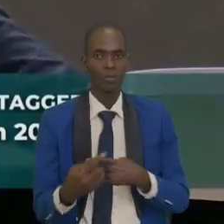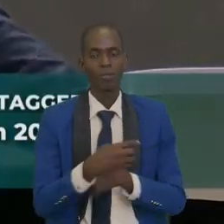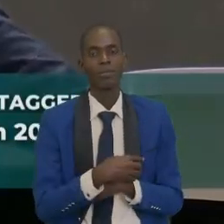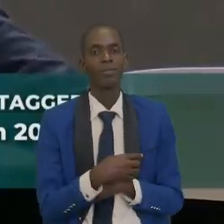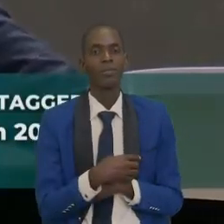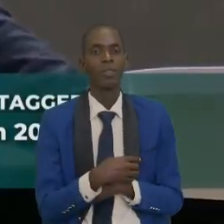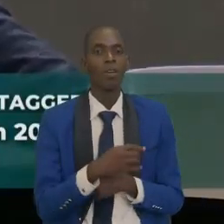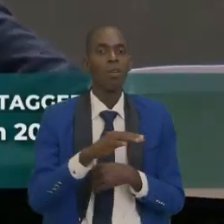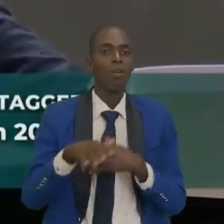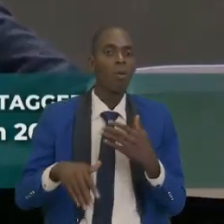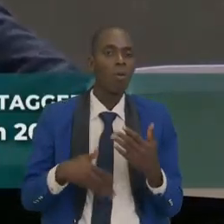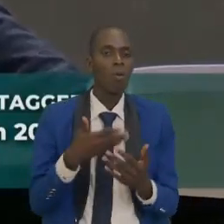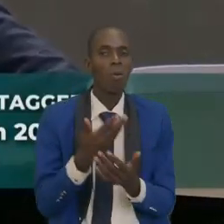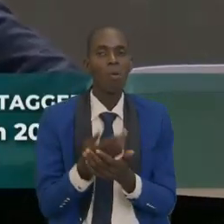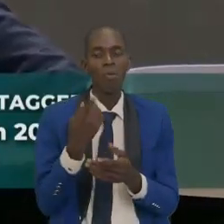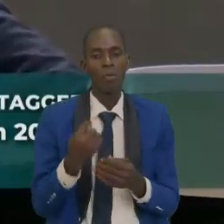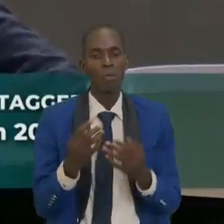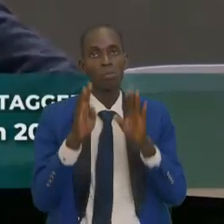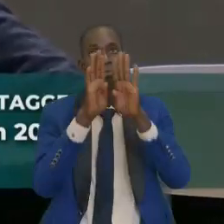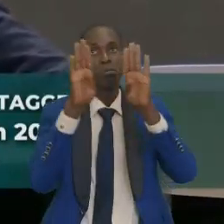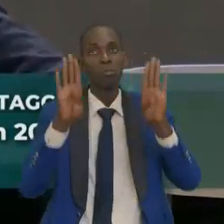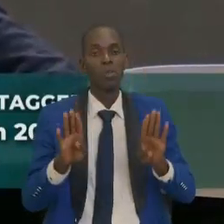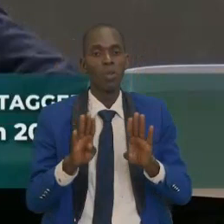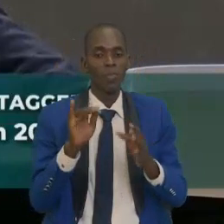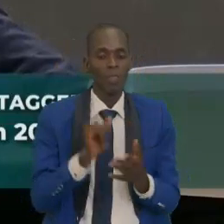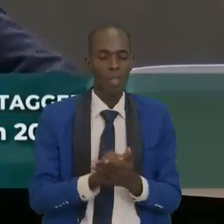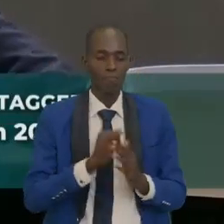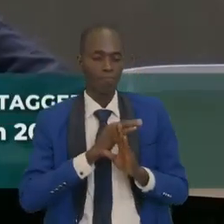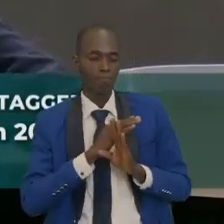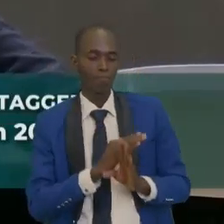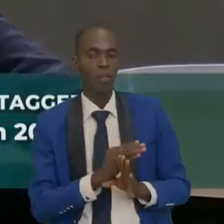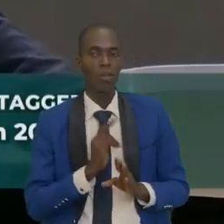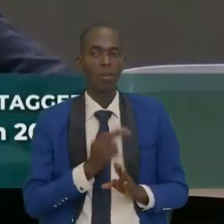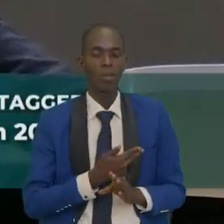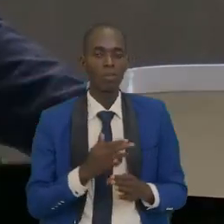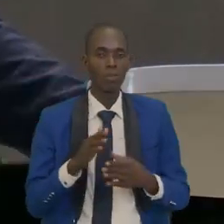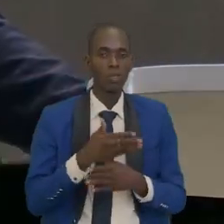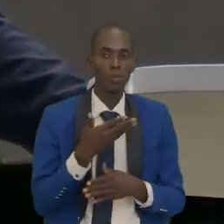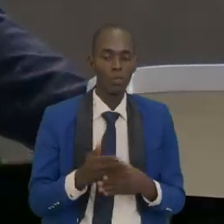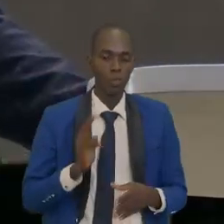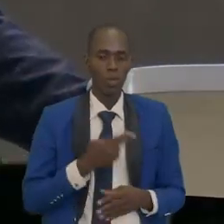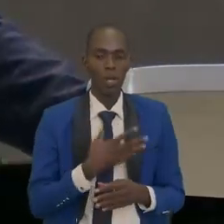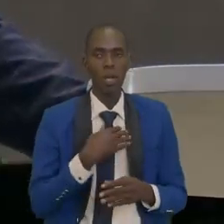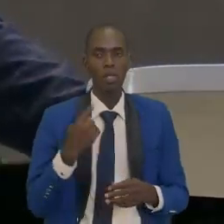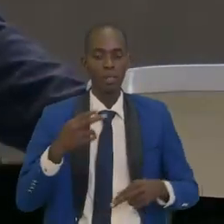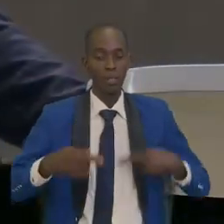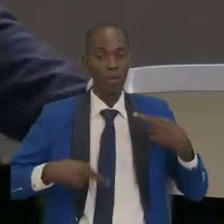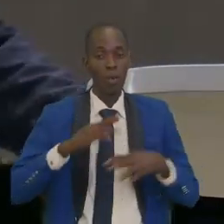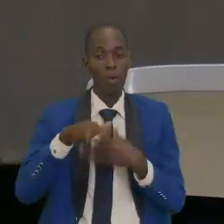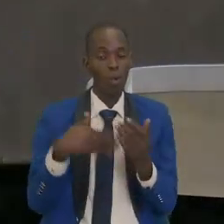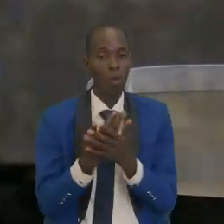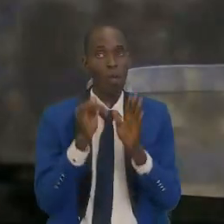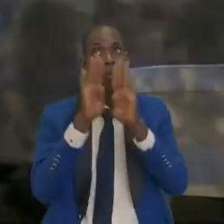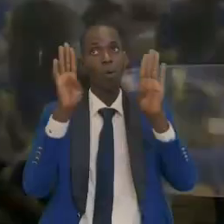all the words that stand between us and the Revival all these walls will collapsed and come